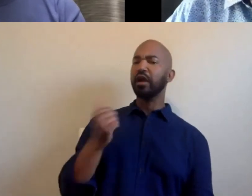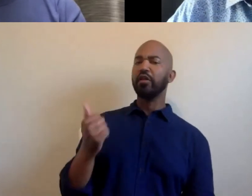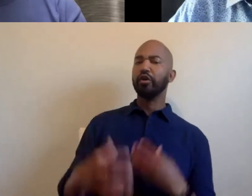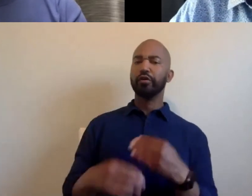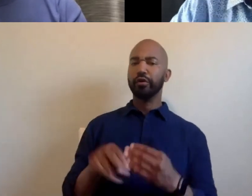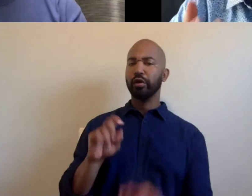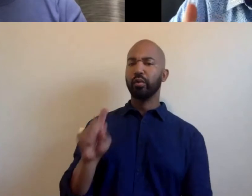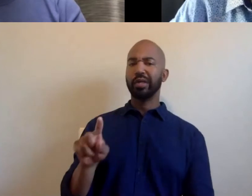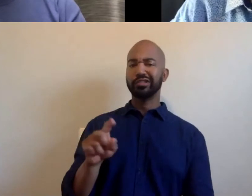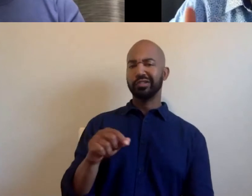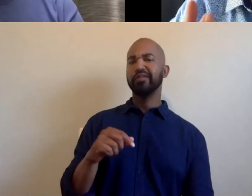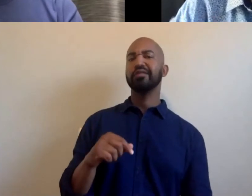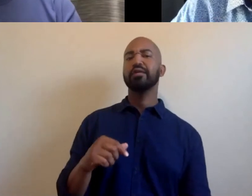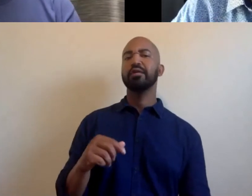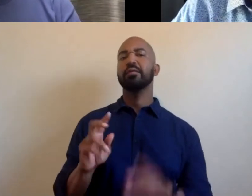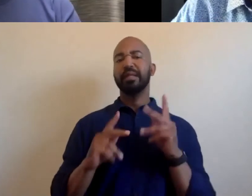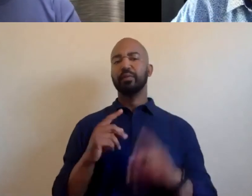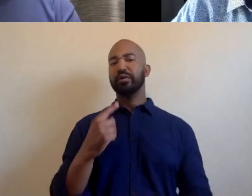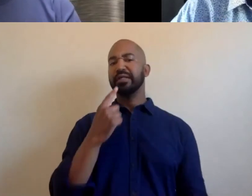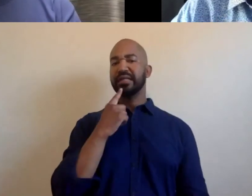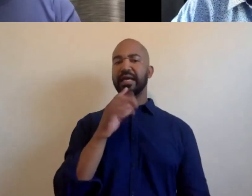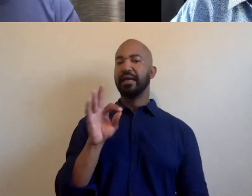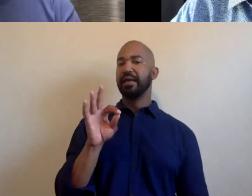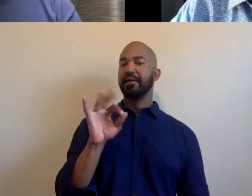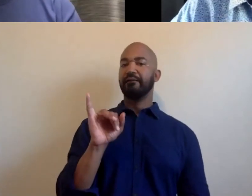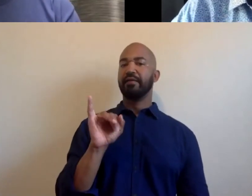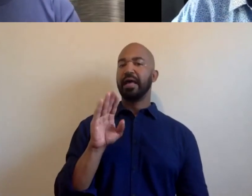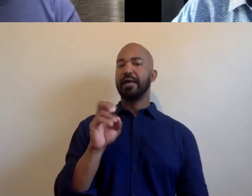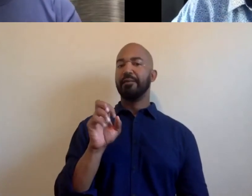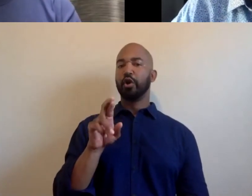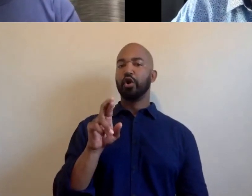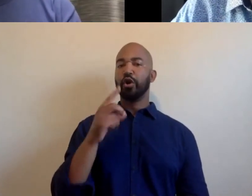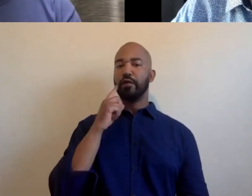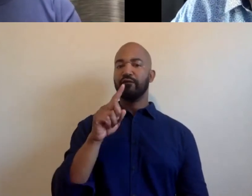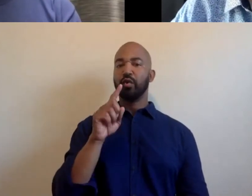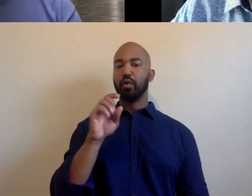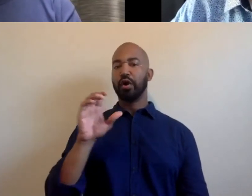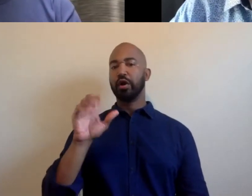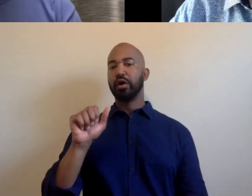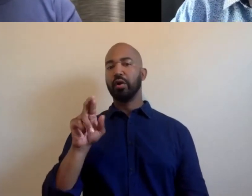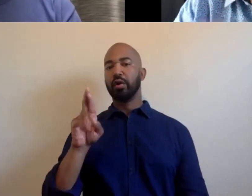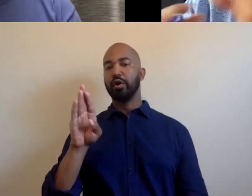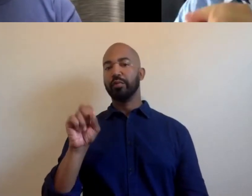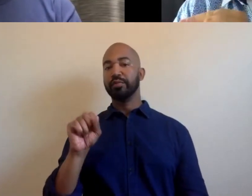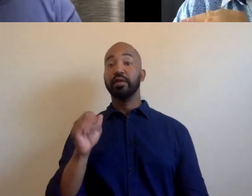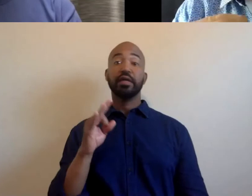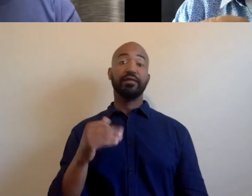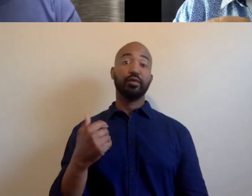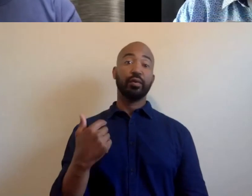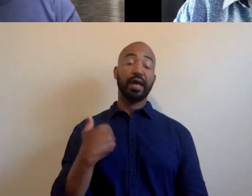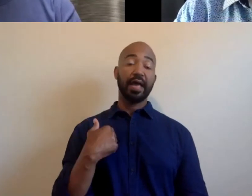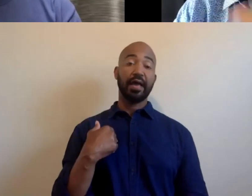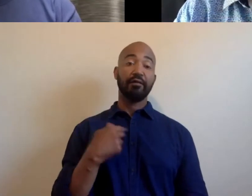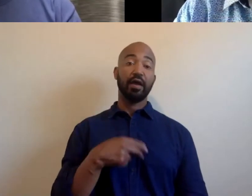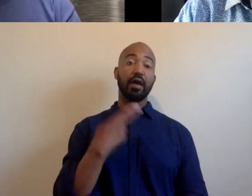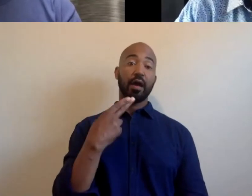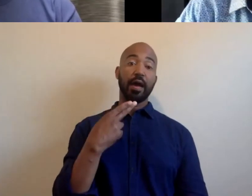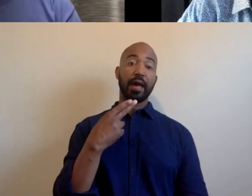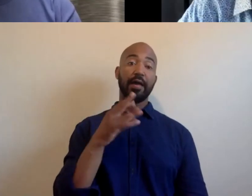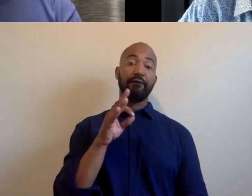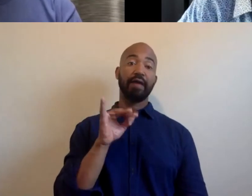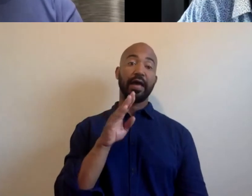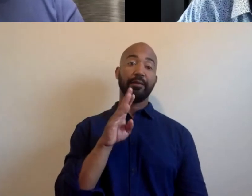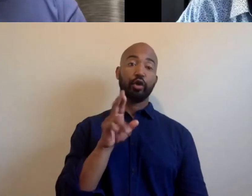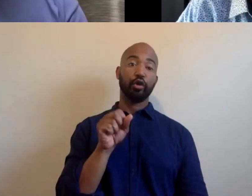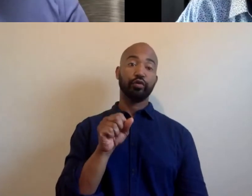talk about like the exchange of fiber for carbs. Like, so if something has higher fiber in it, you kind of subtract that away from the carbs. Is that still